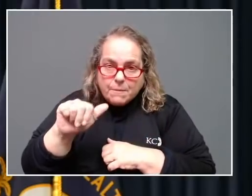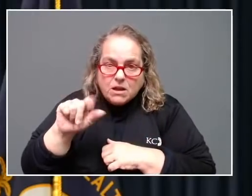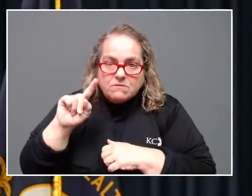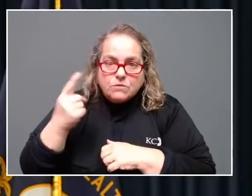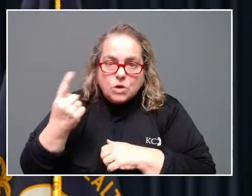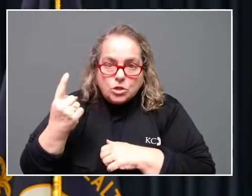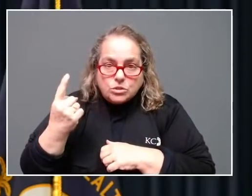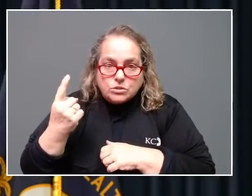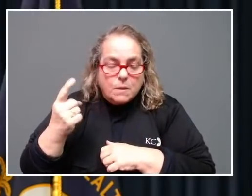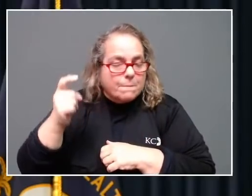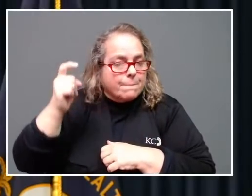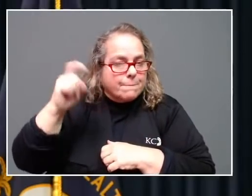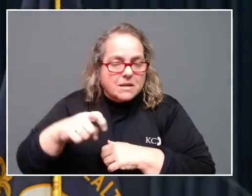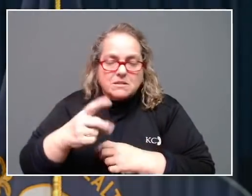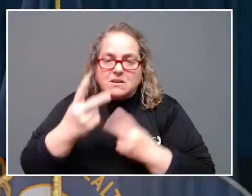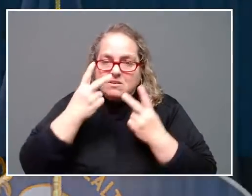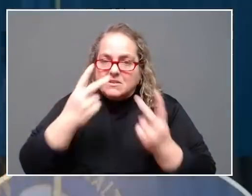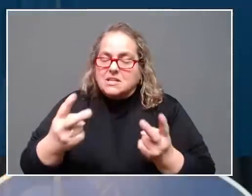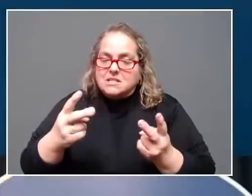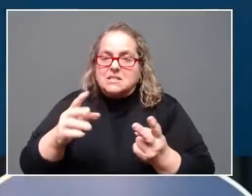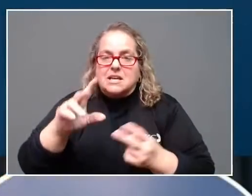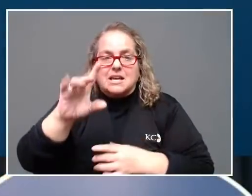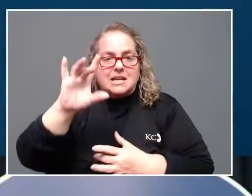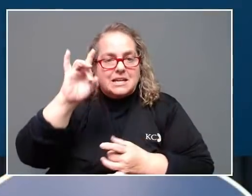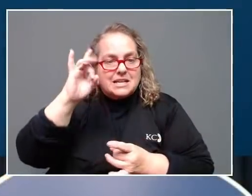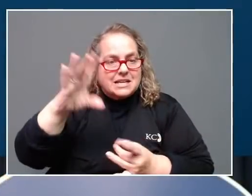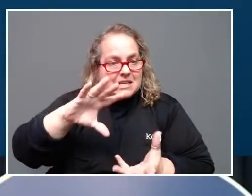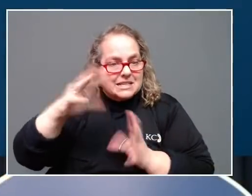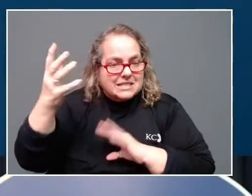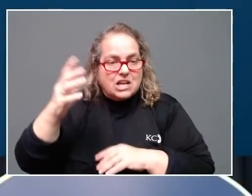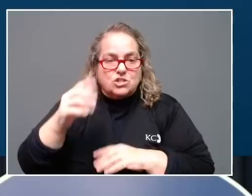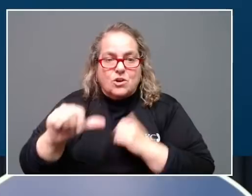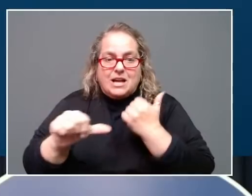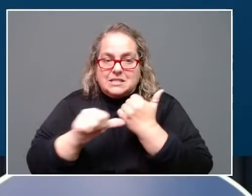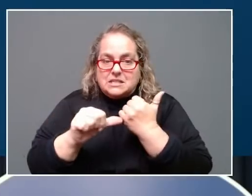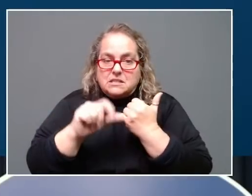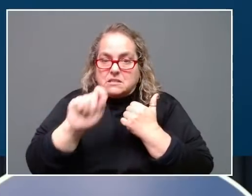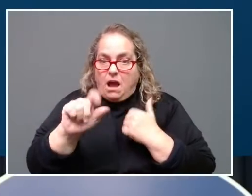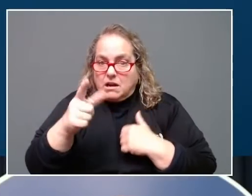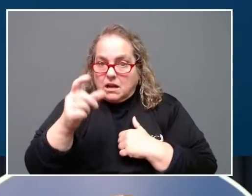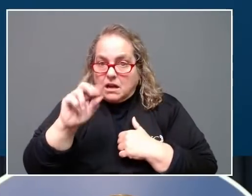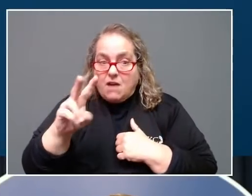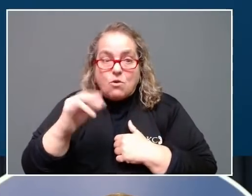visit disasterassistance.gov. You can call the FEMA helpline,